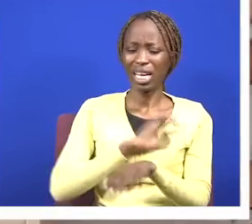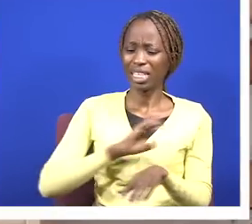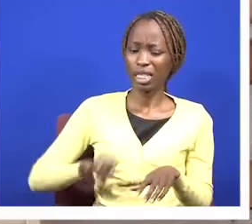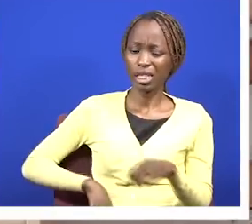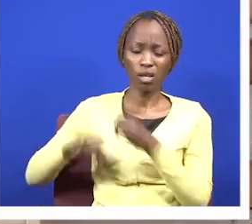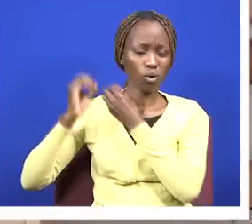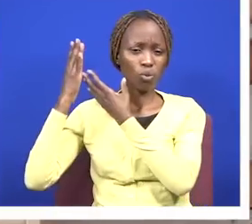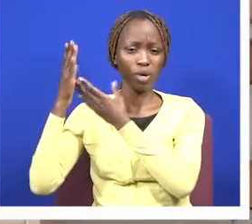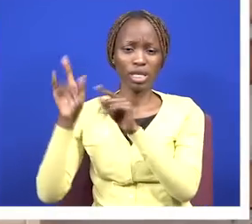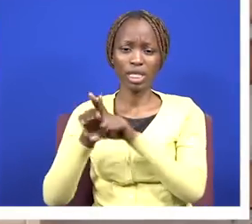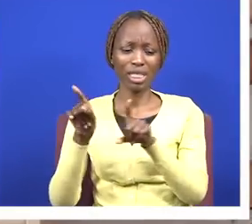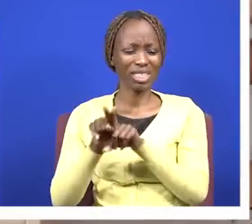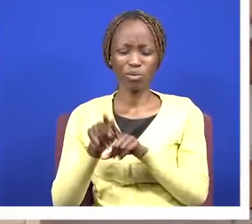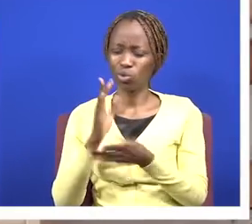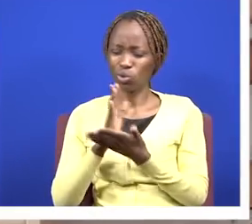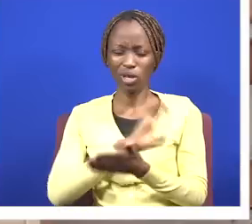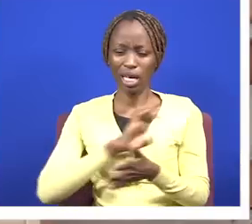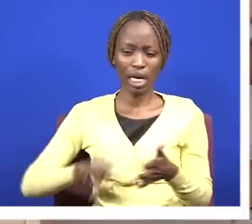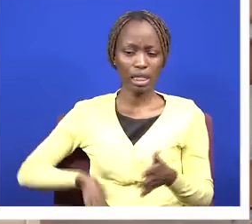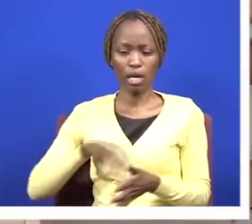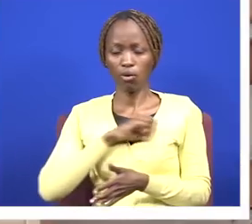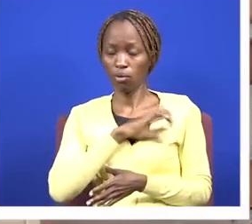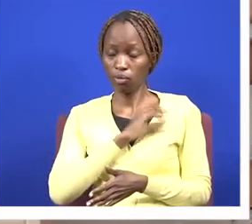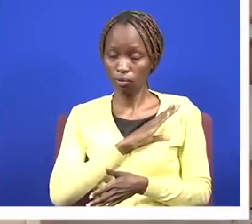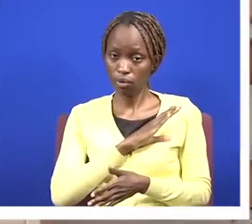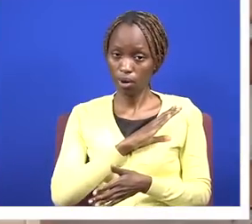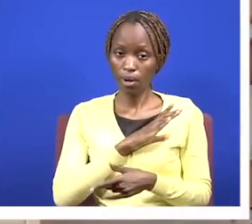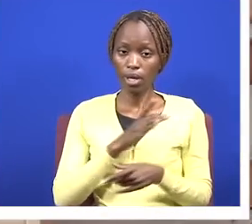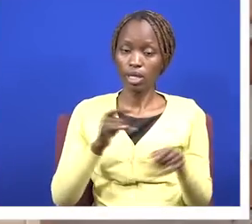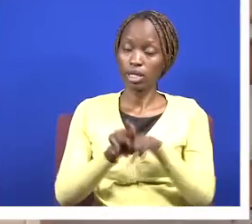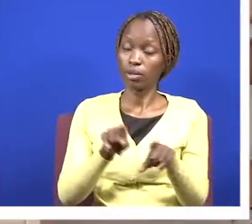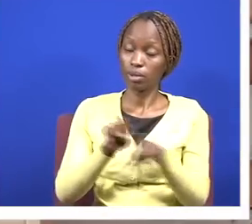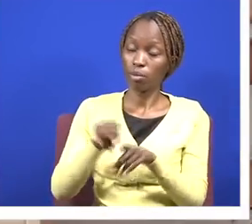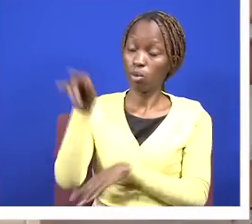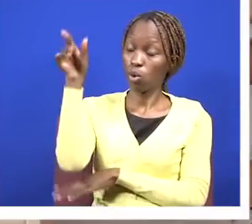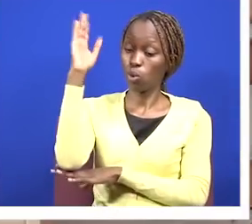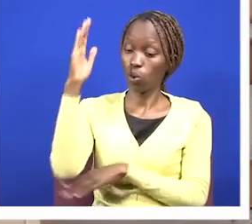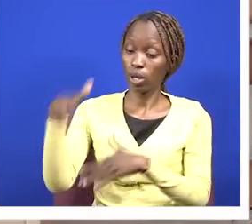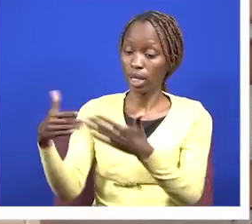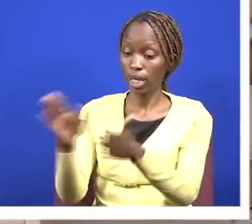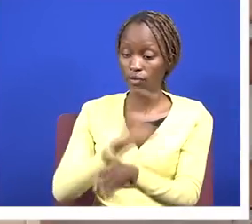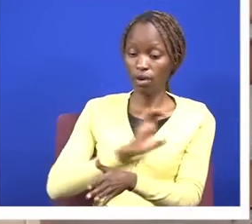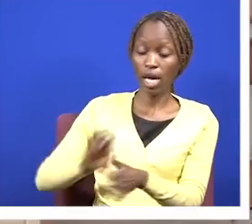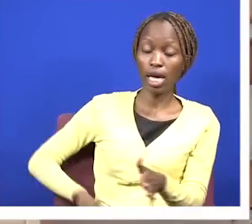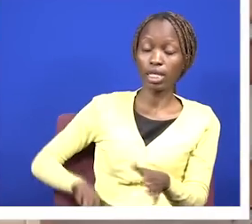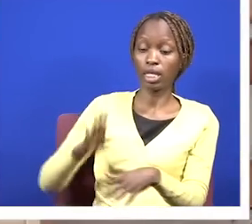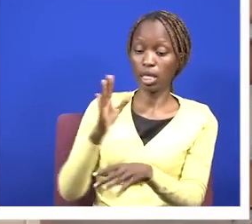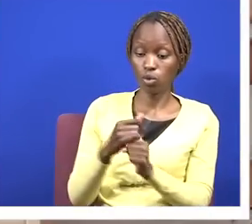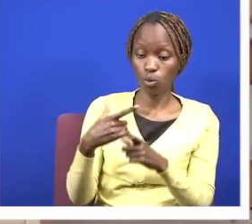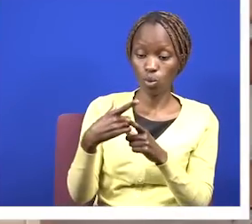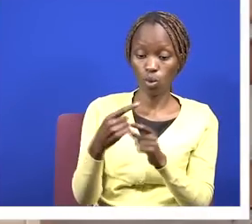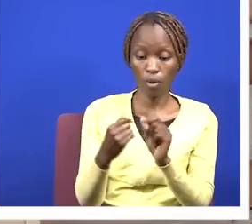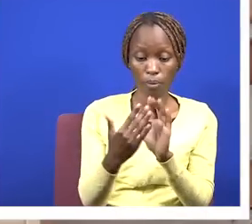was very afraid. We also saw that God gave her courage to go before the king